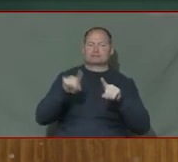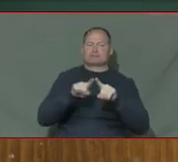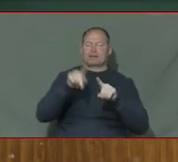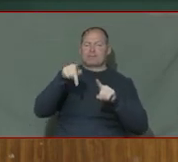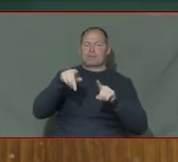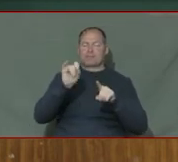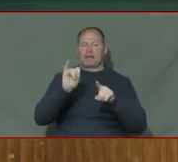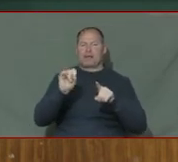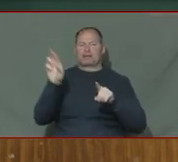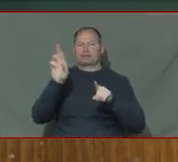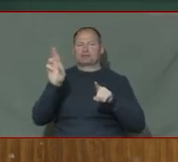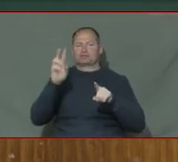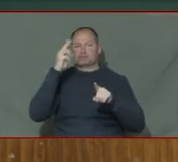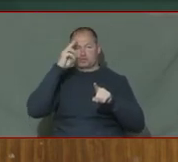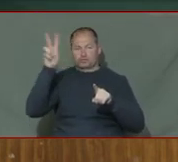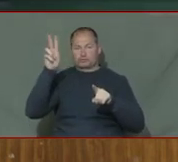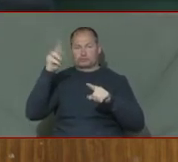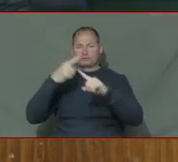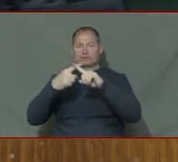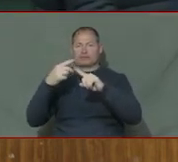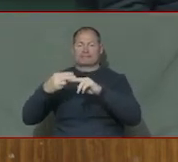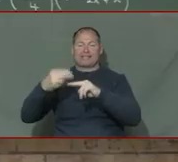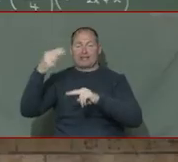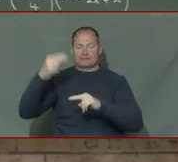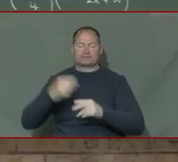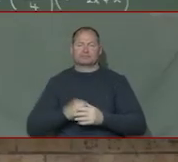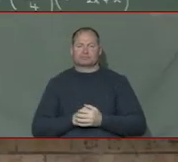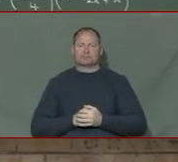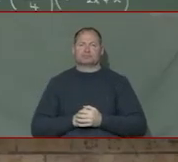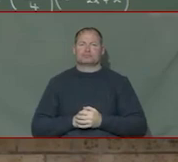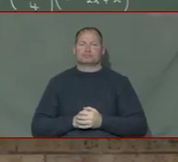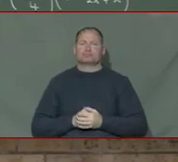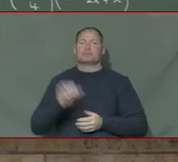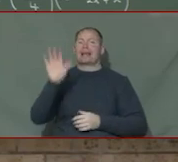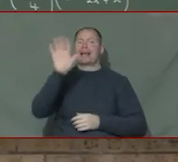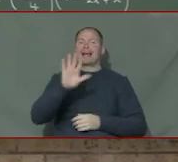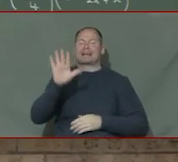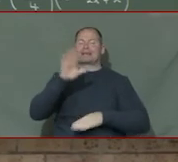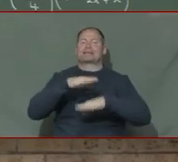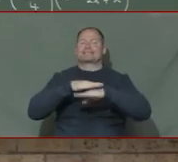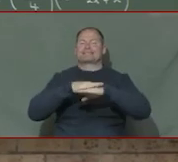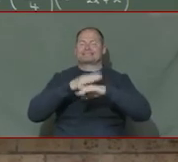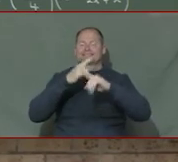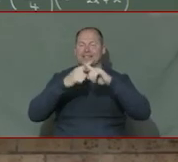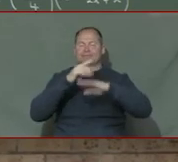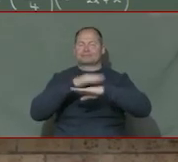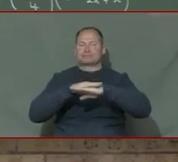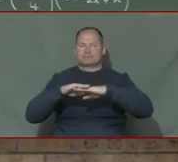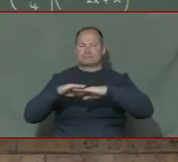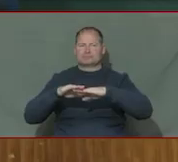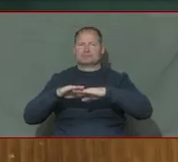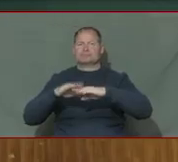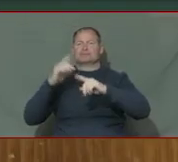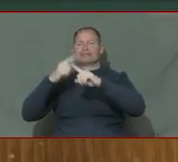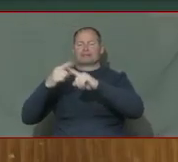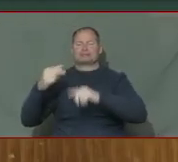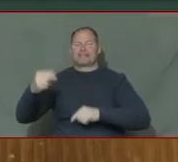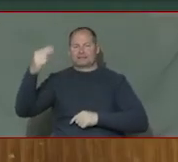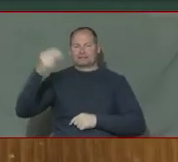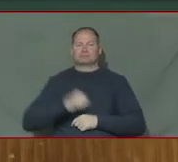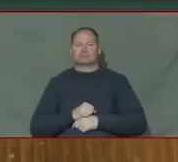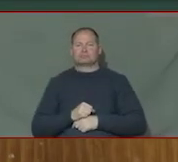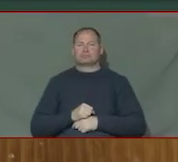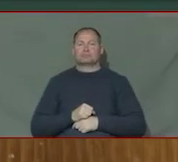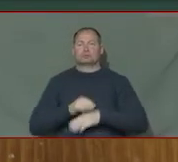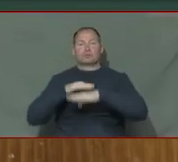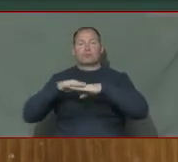squared times height. It is the area of the base times the height. The base is a circle. The